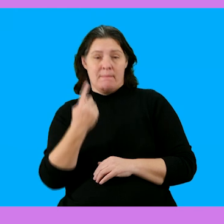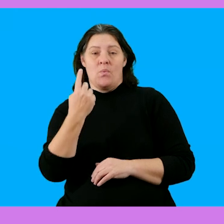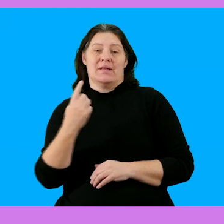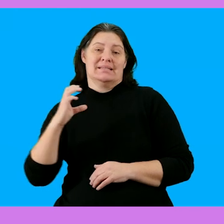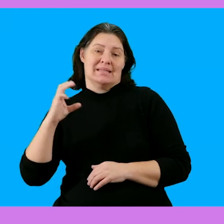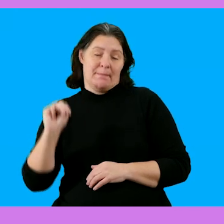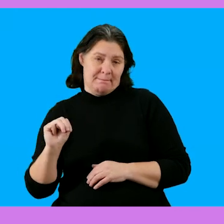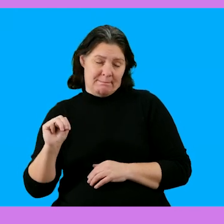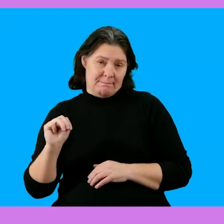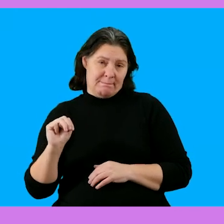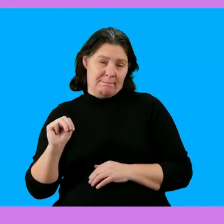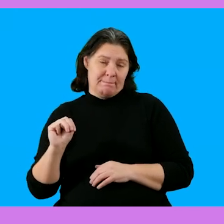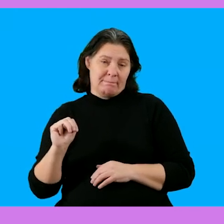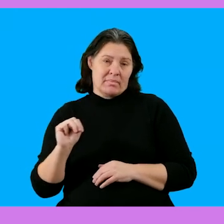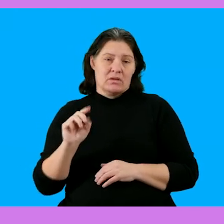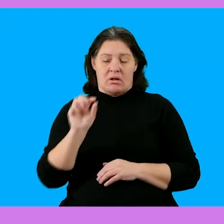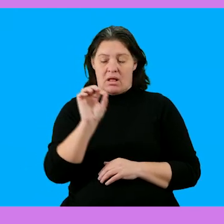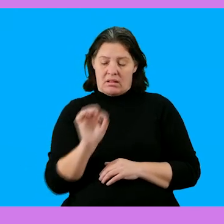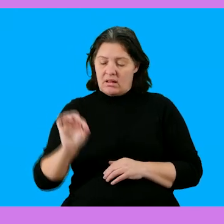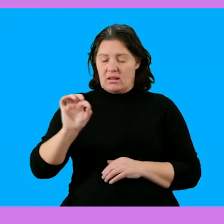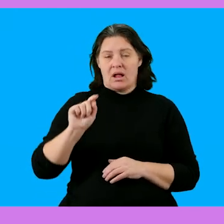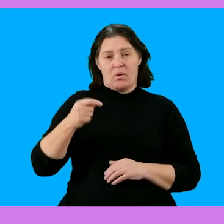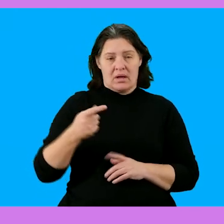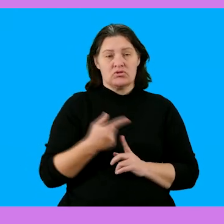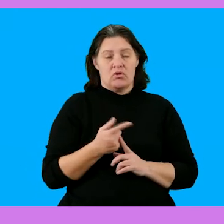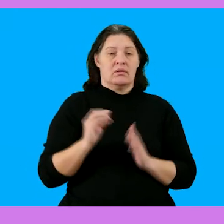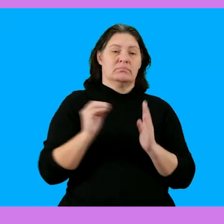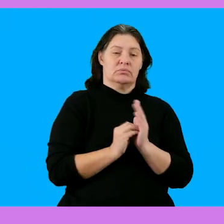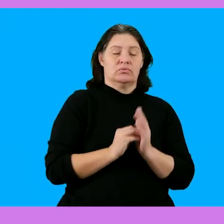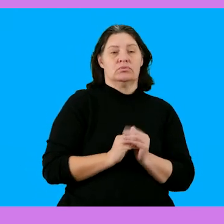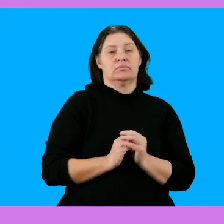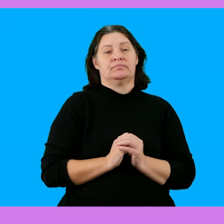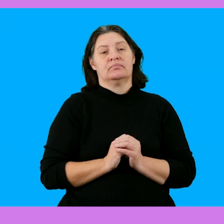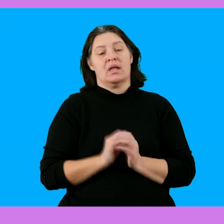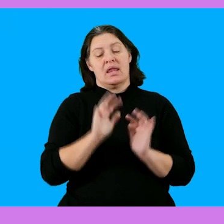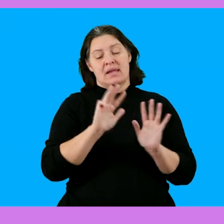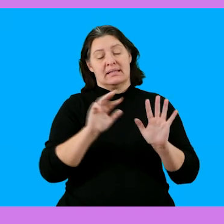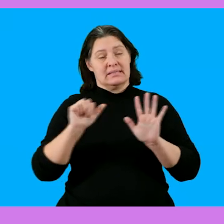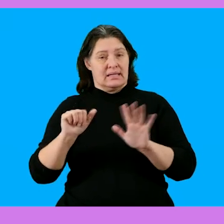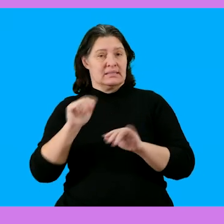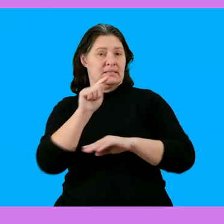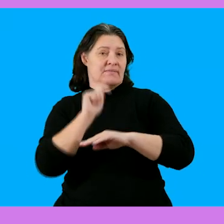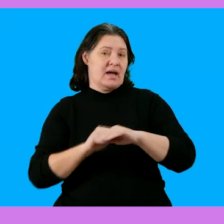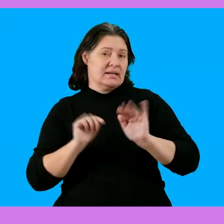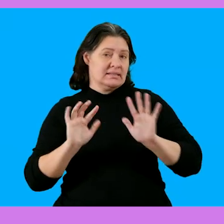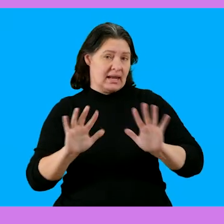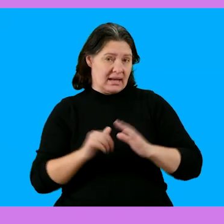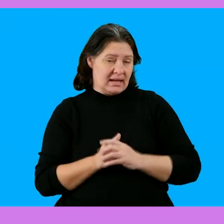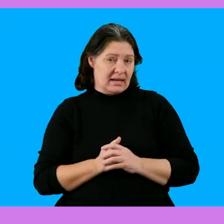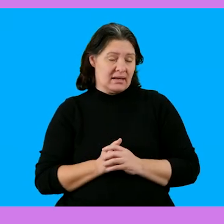equals 1 centimeters. You can even move the decimal only one space, but let's type that in, 296 divided by